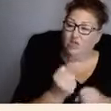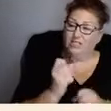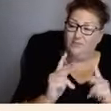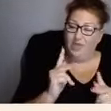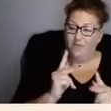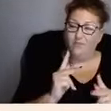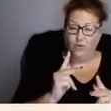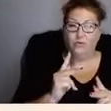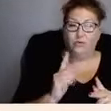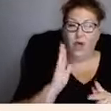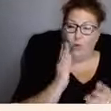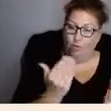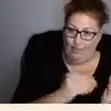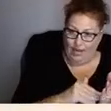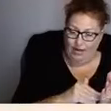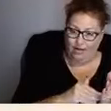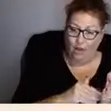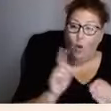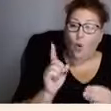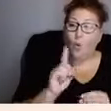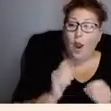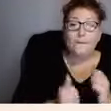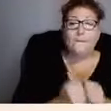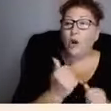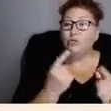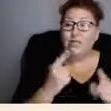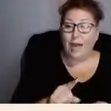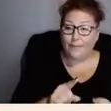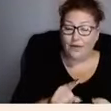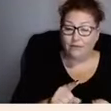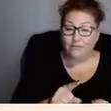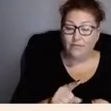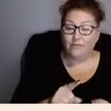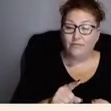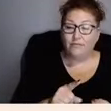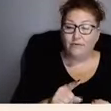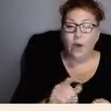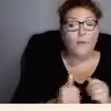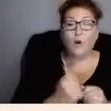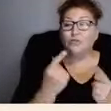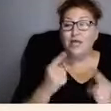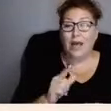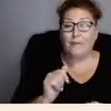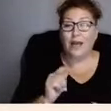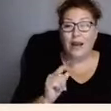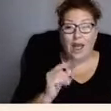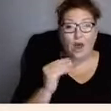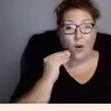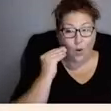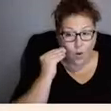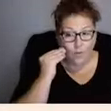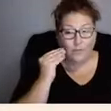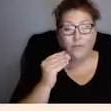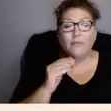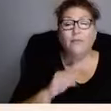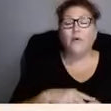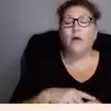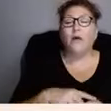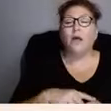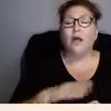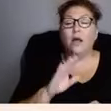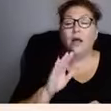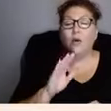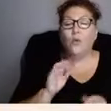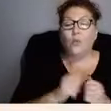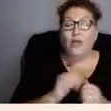that. Where do most incidents of abuse occur? The majority occur within their family homes, and they're often